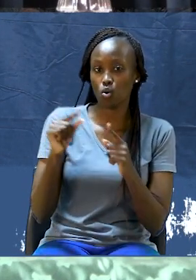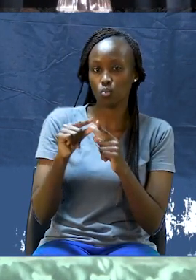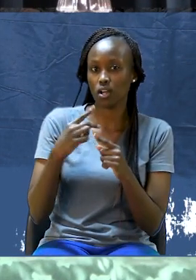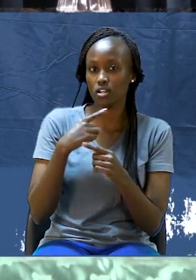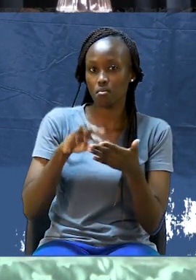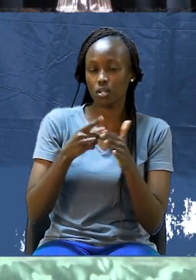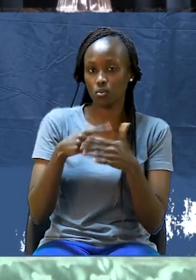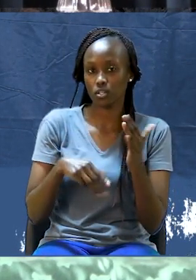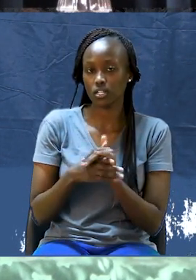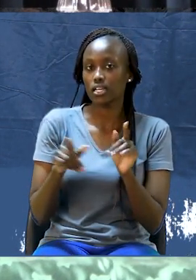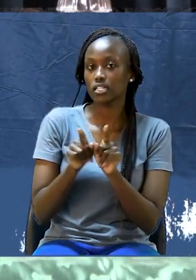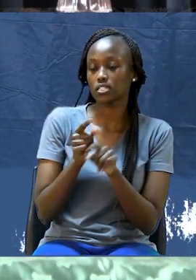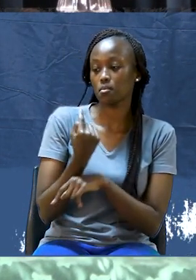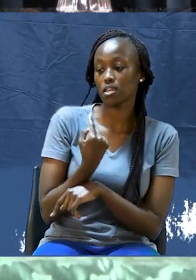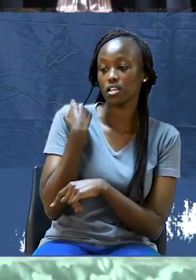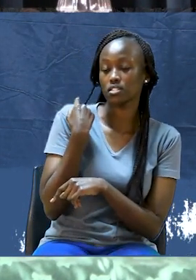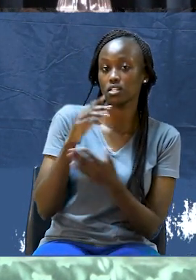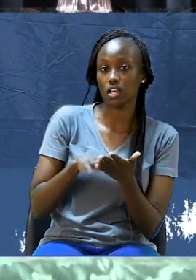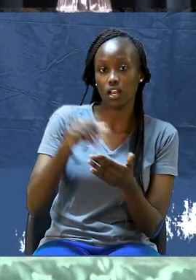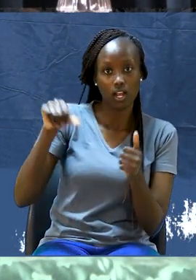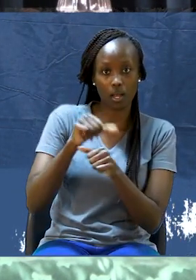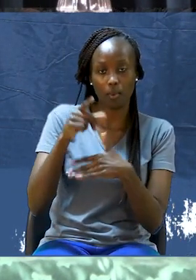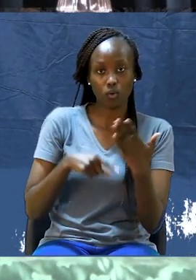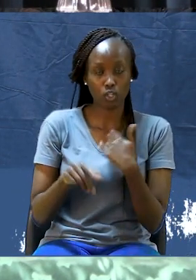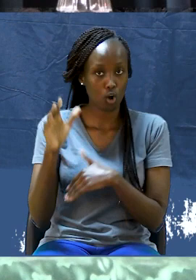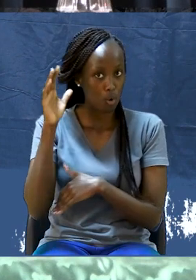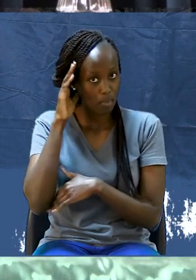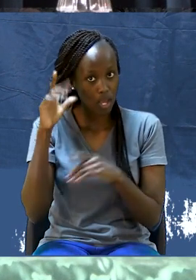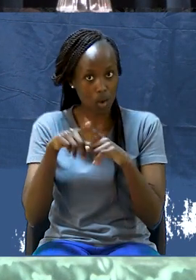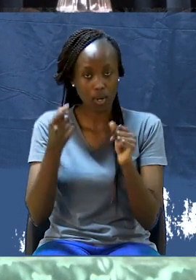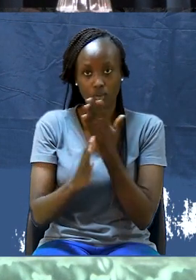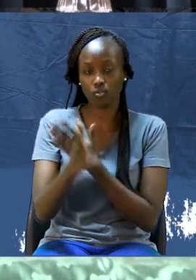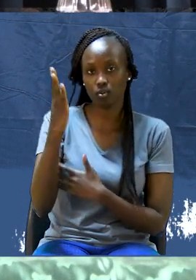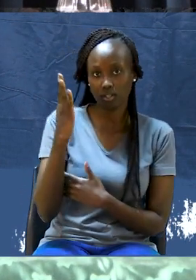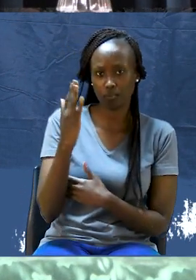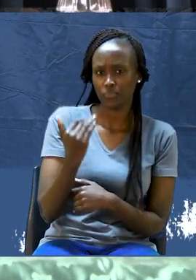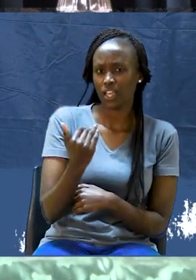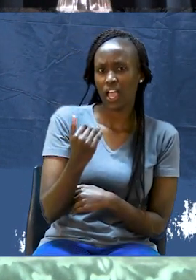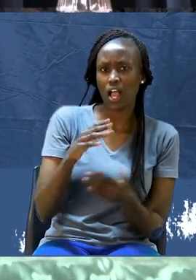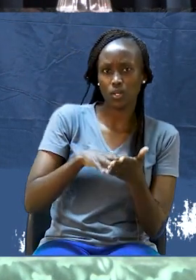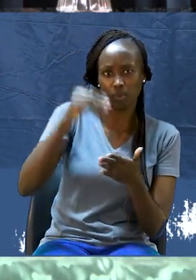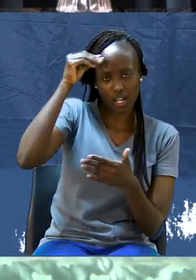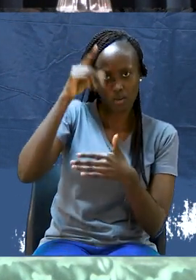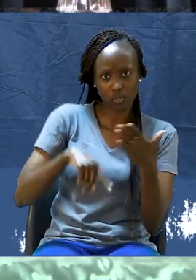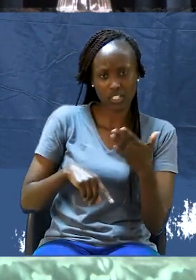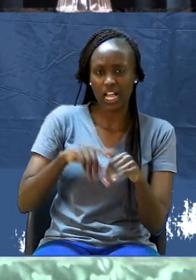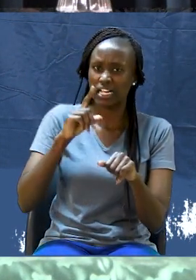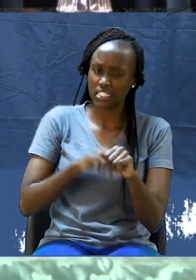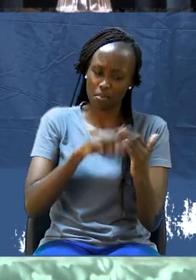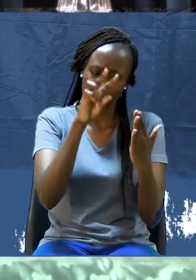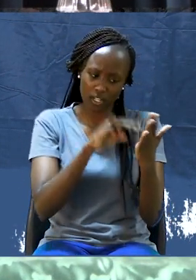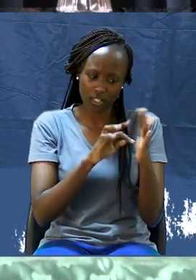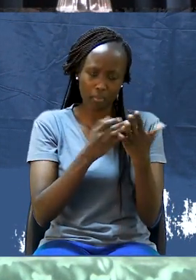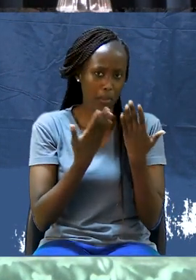says. And then yesterday we looked at application, when we're asking ourselves, so what do we do with God's Word when we have read it, when